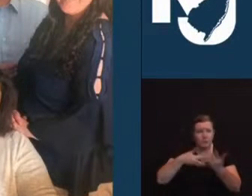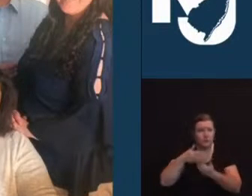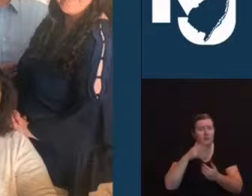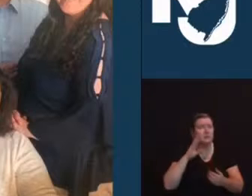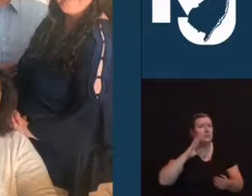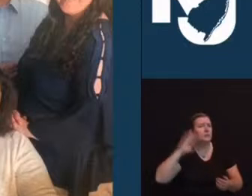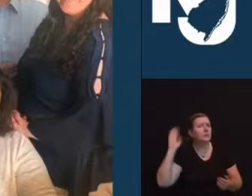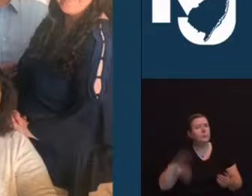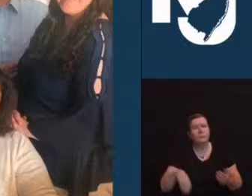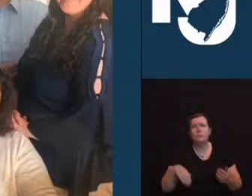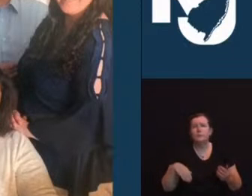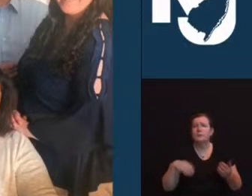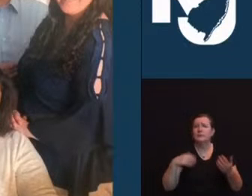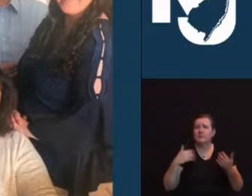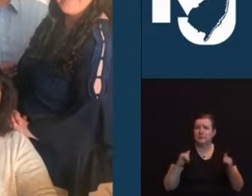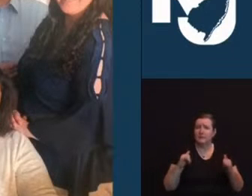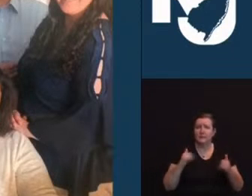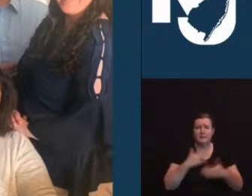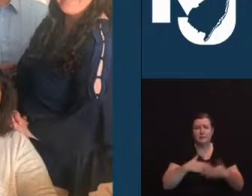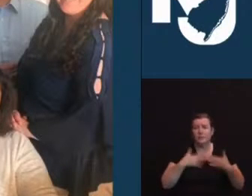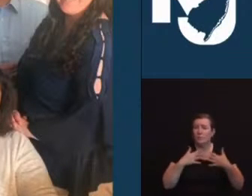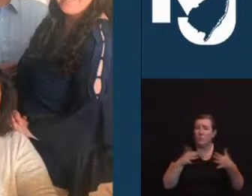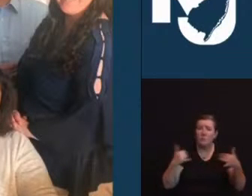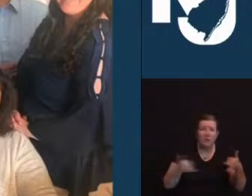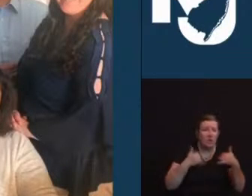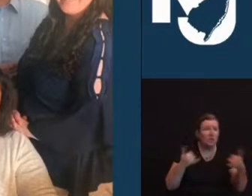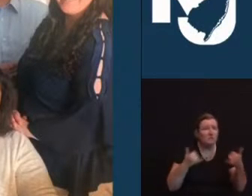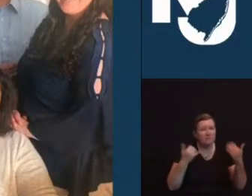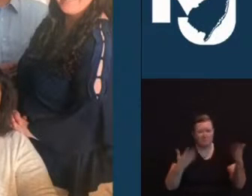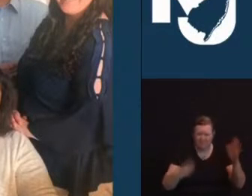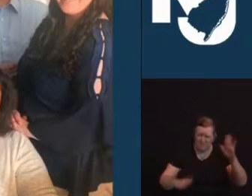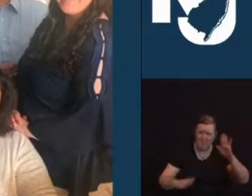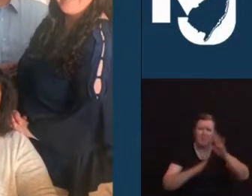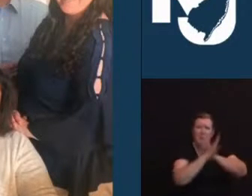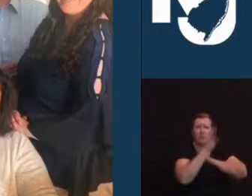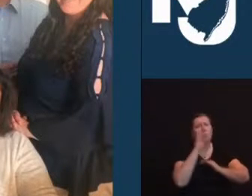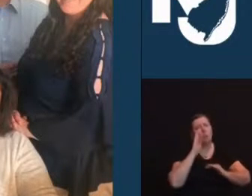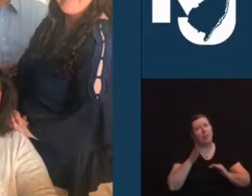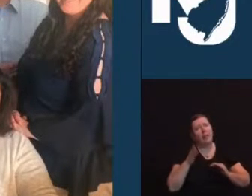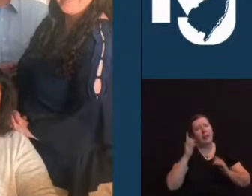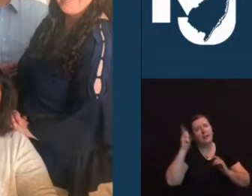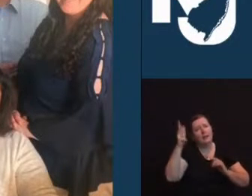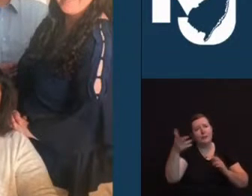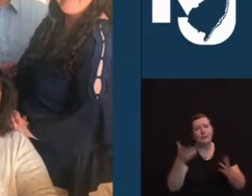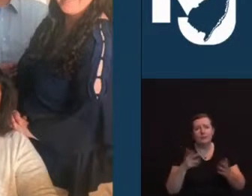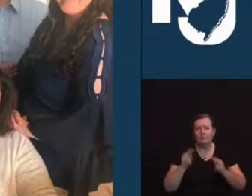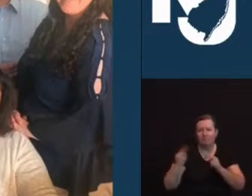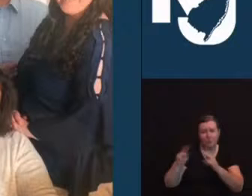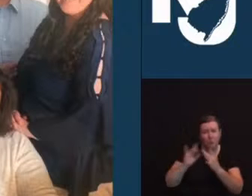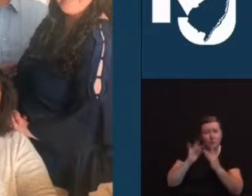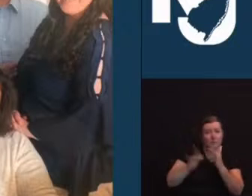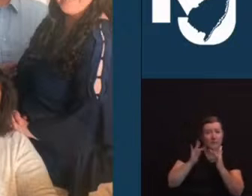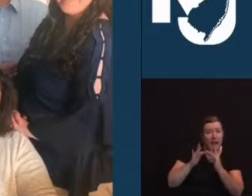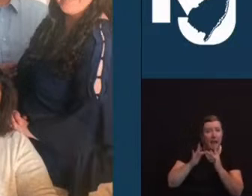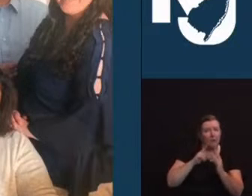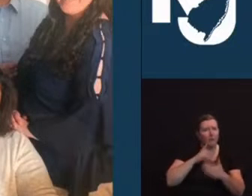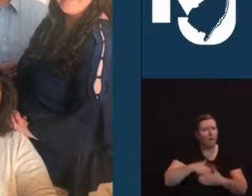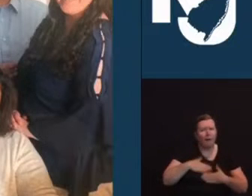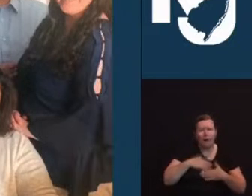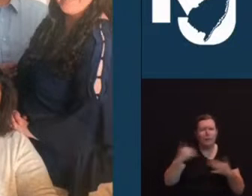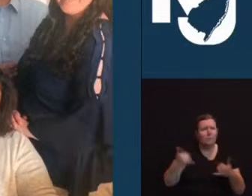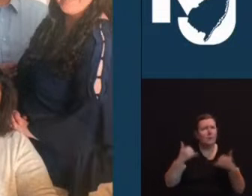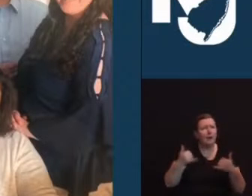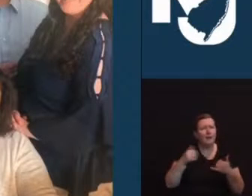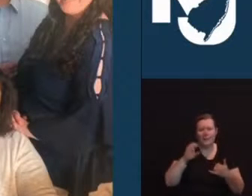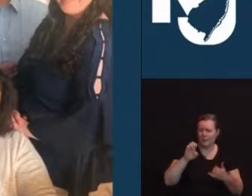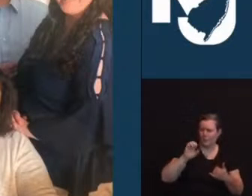full strength. Check them out, by the way, enjoyyourparty.com. Very straightforward, enjoyyourparty.com. And